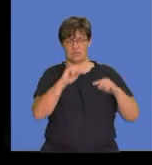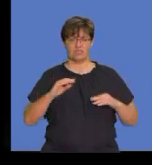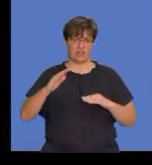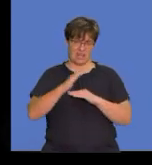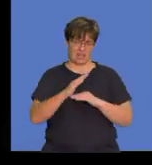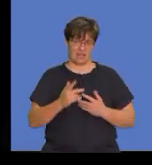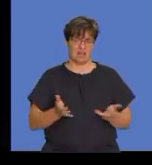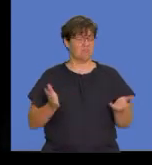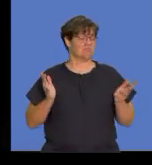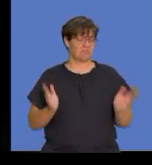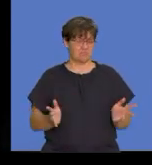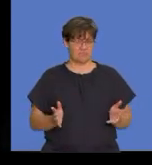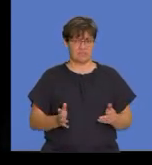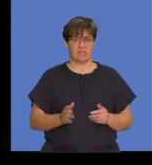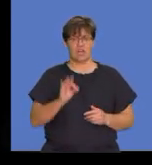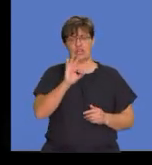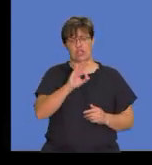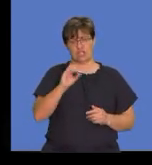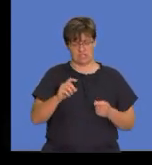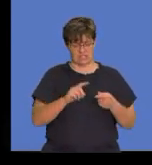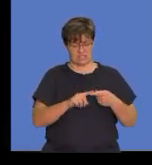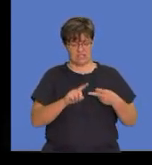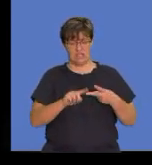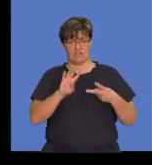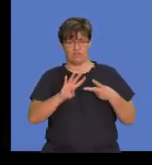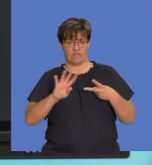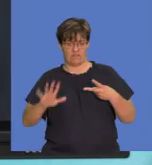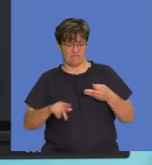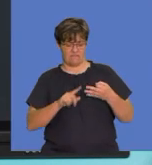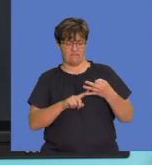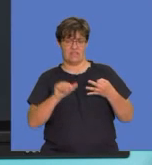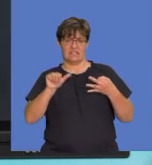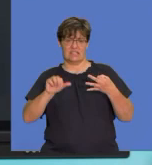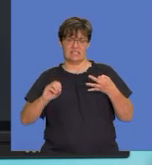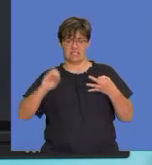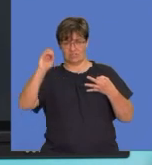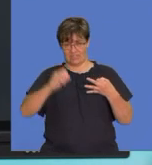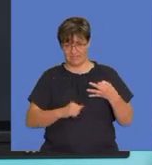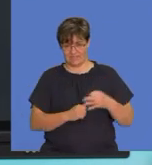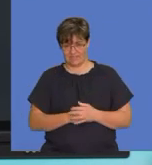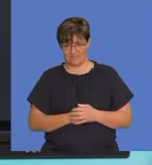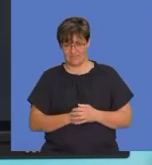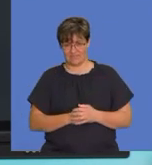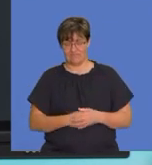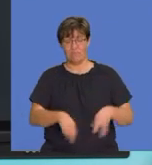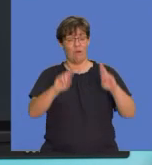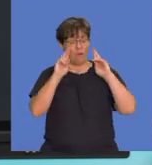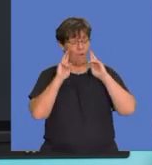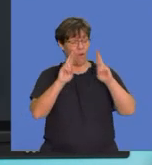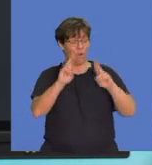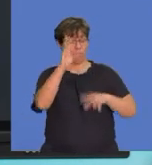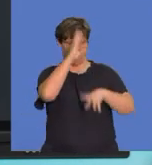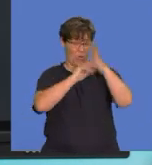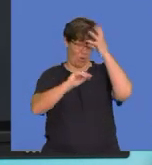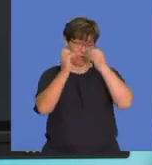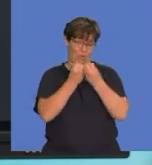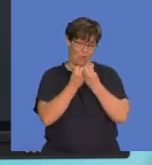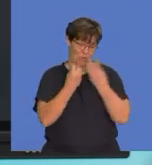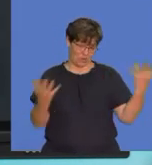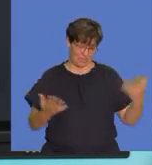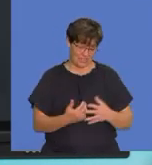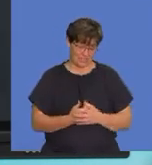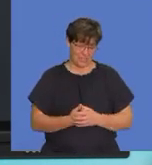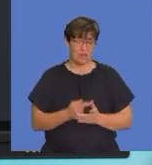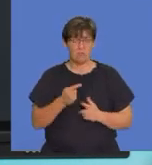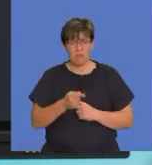of angles, which we call the special angles. And those are 30, 45, and 60 degrees. Guys,